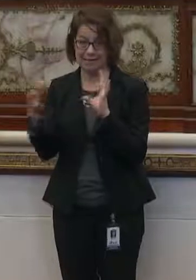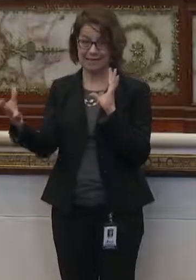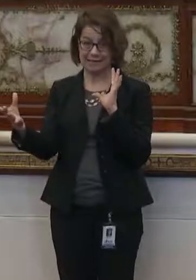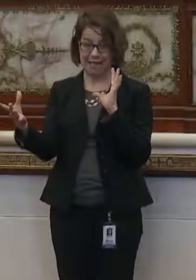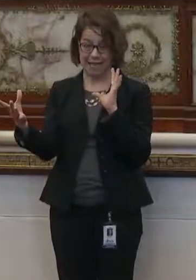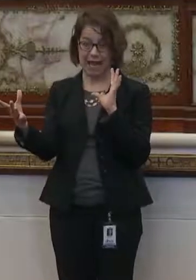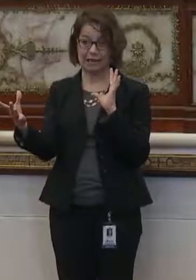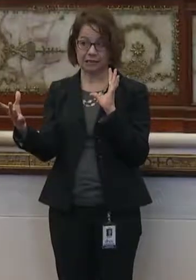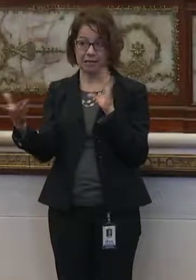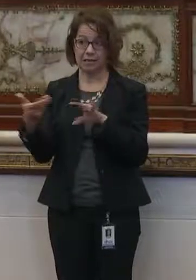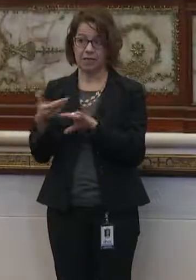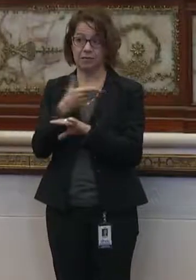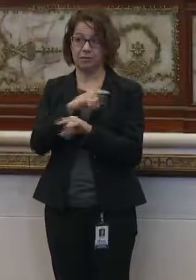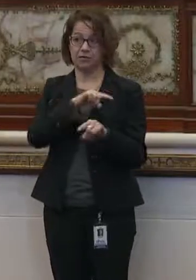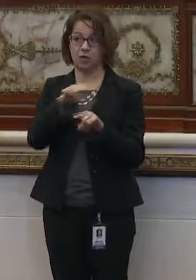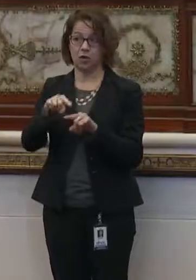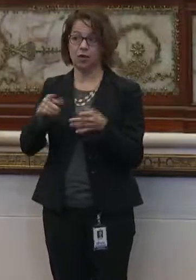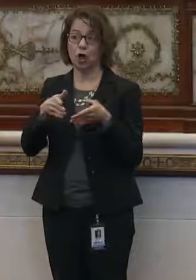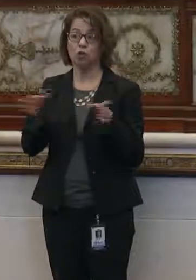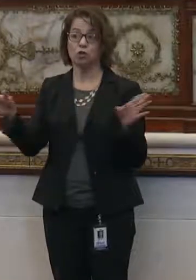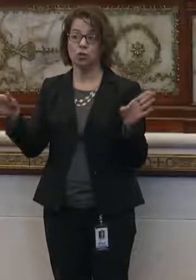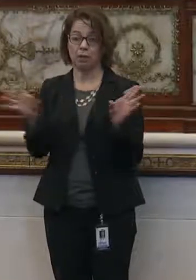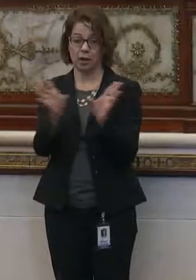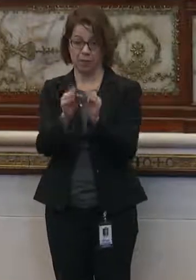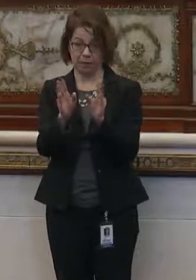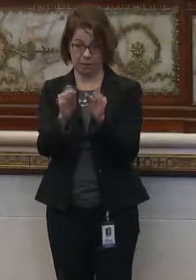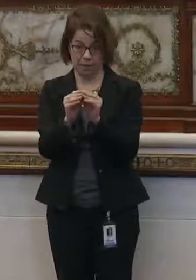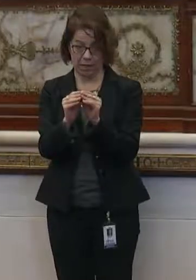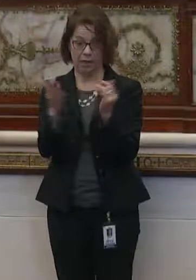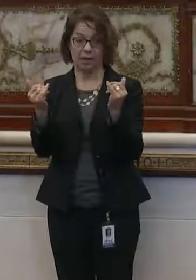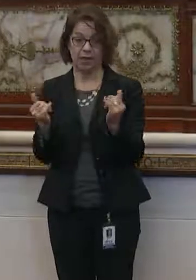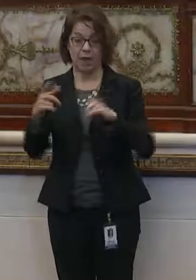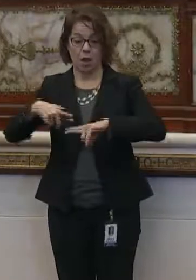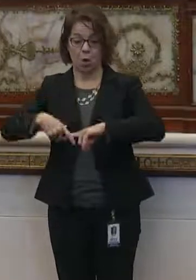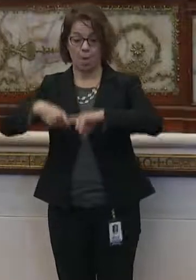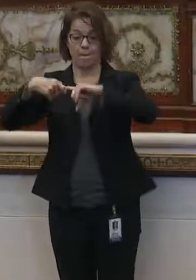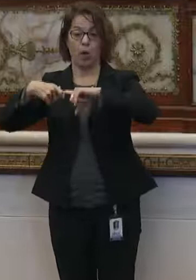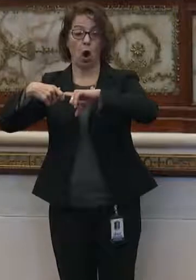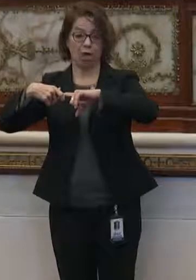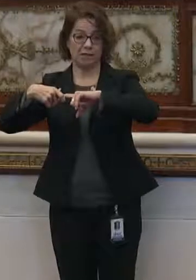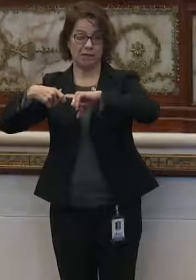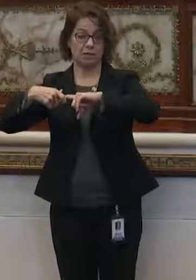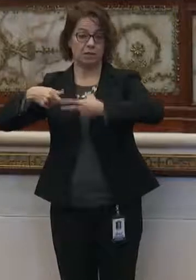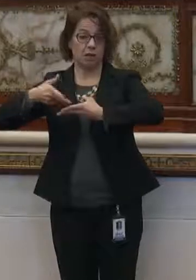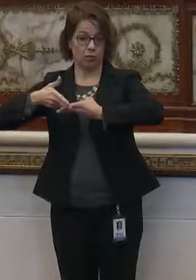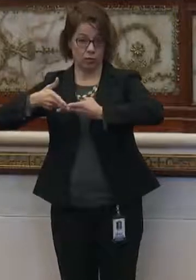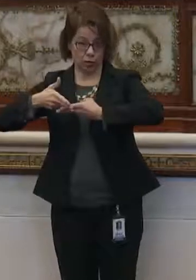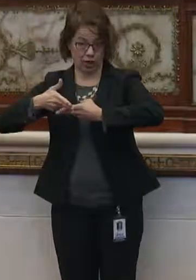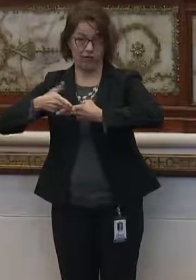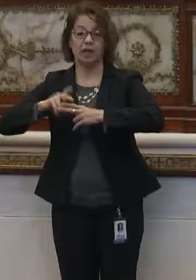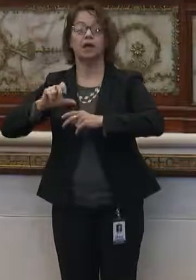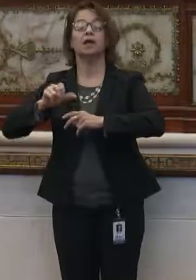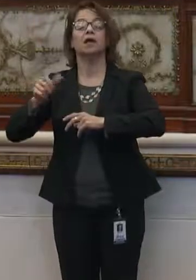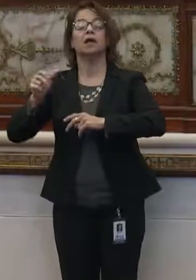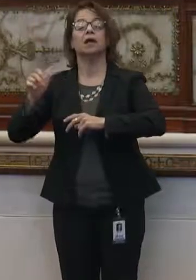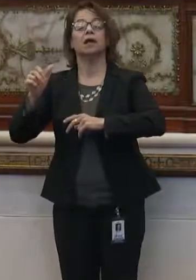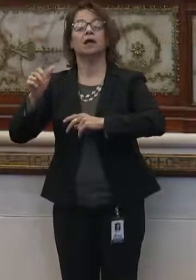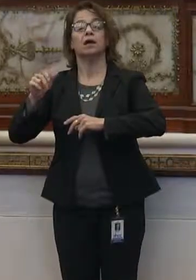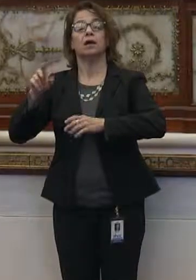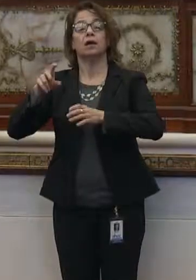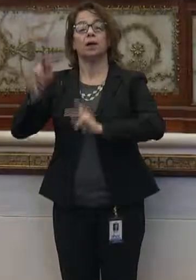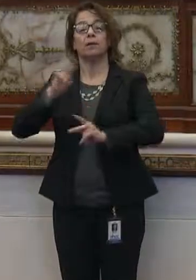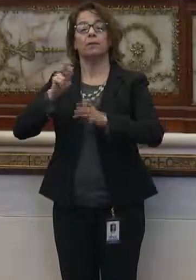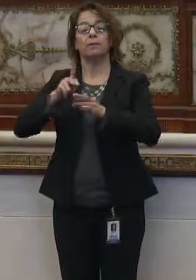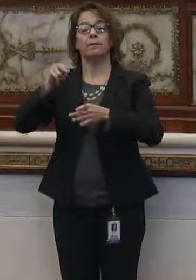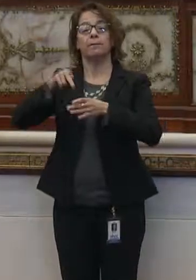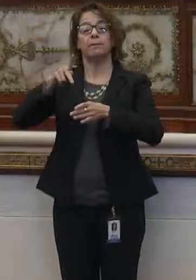meeting before we go into our public meeting. We will now pause the proceedings briefly as multiple participants leave the hearing.